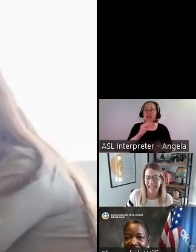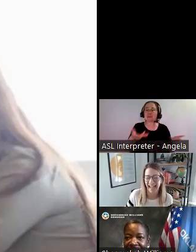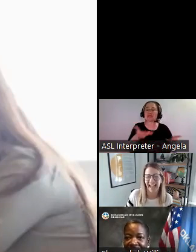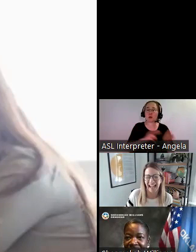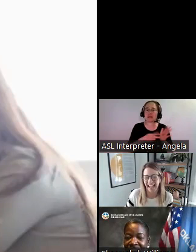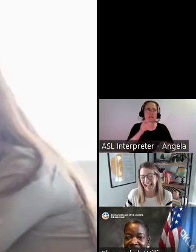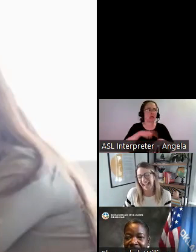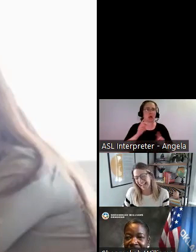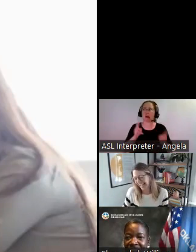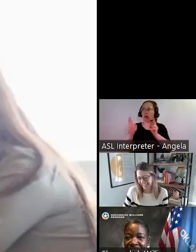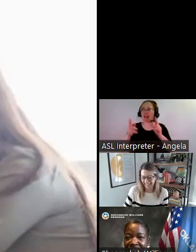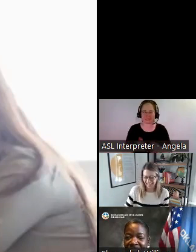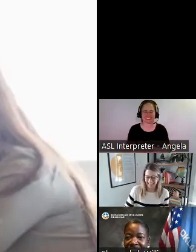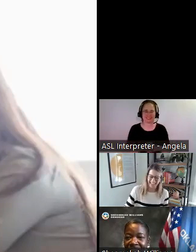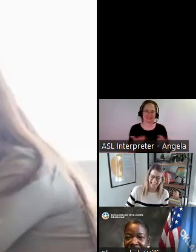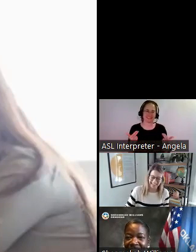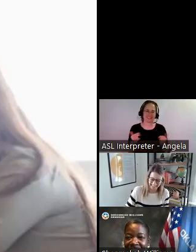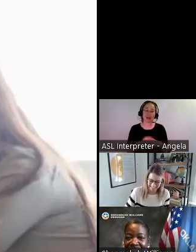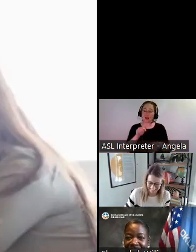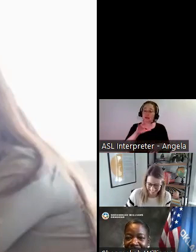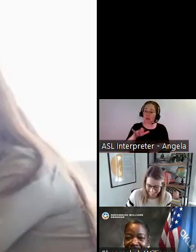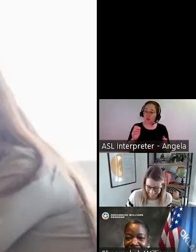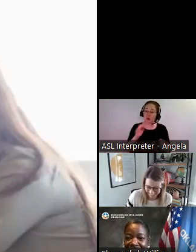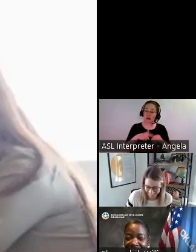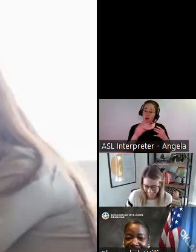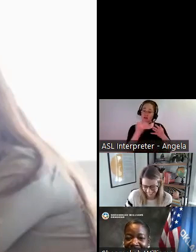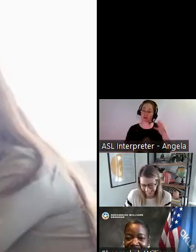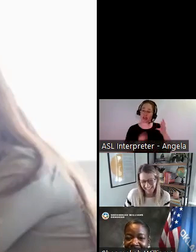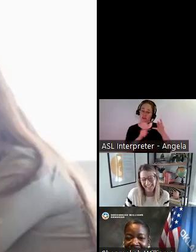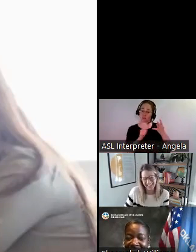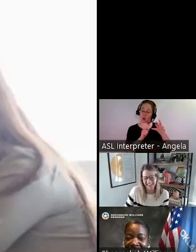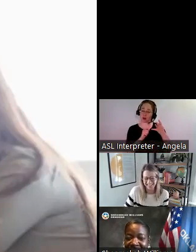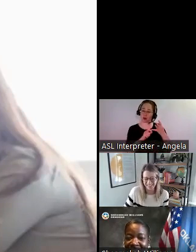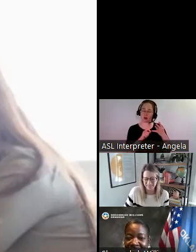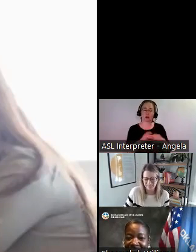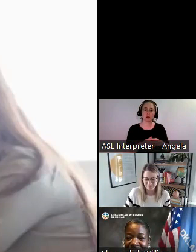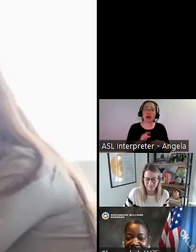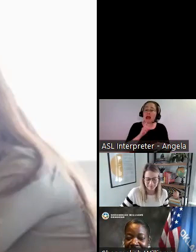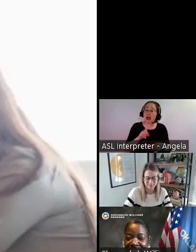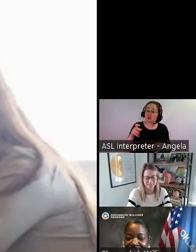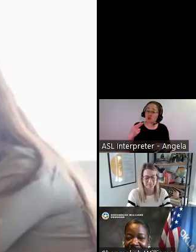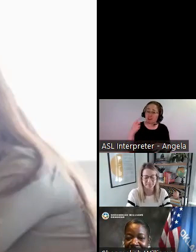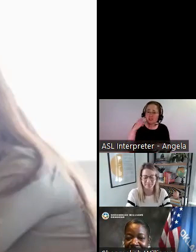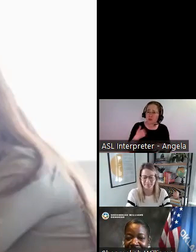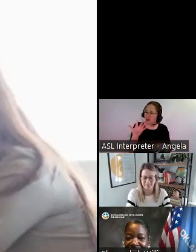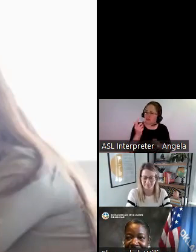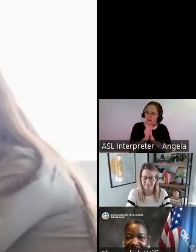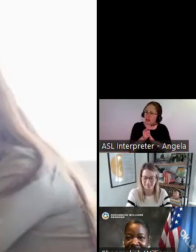like hurry. So Larry, you want to talk about that last bullet point? Well, actually, Josh, I think we have 15